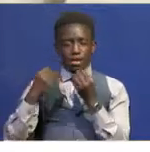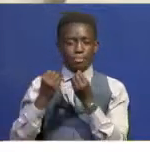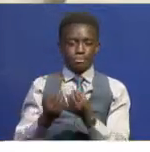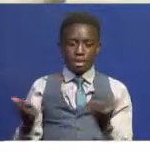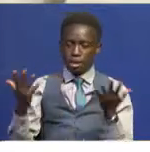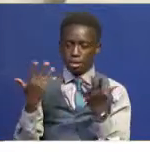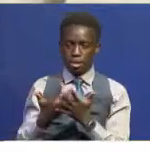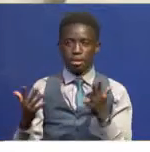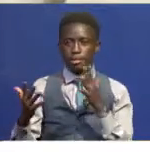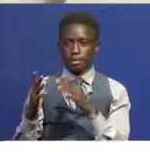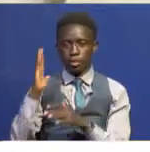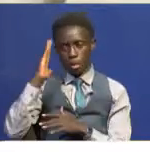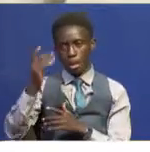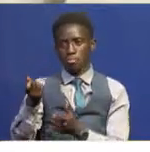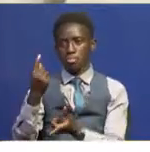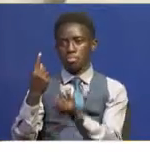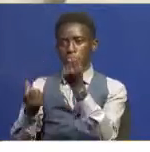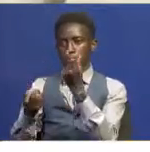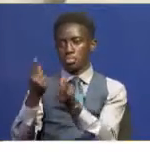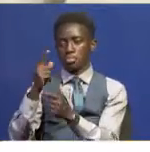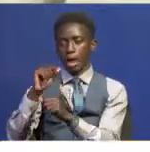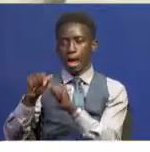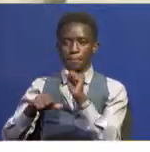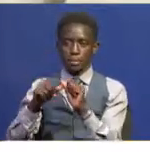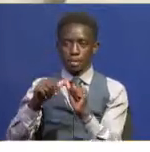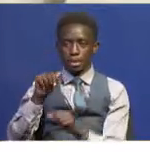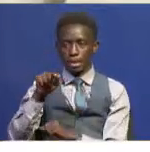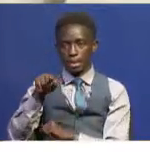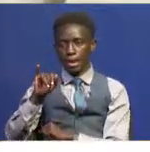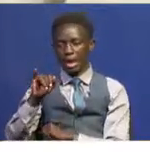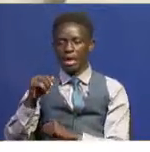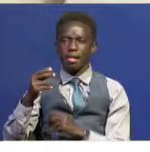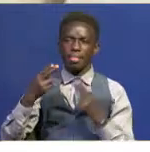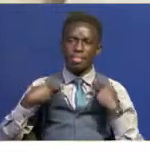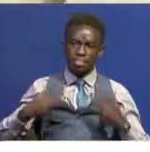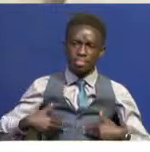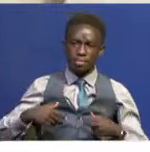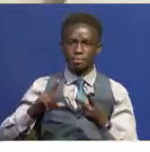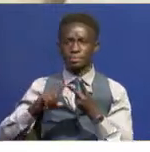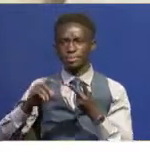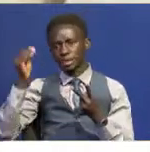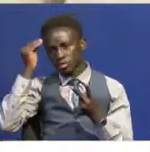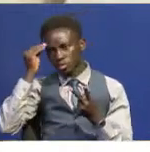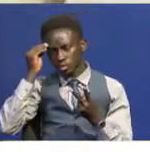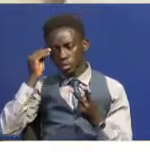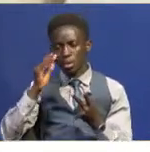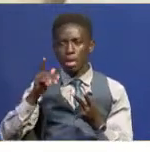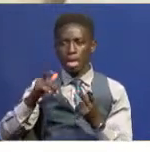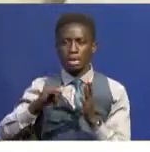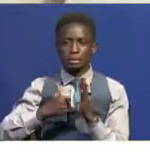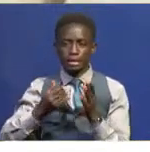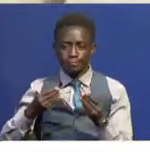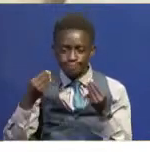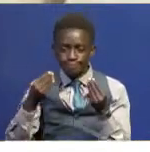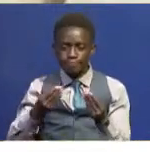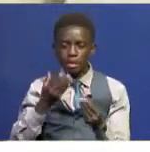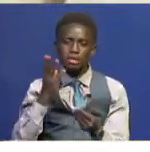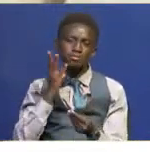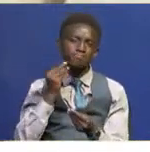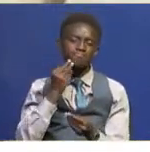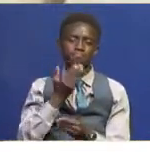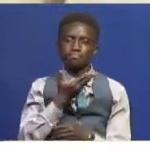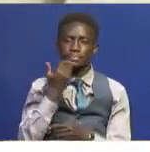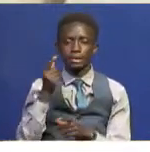from health to education, just to be able to give you the best experience as a smartphone user as